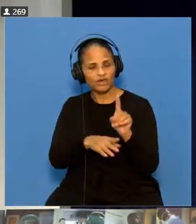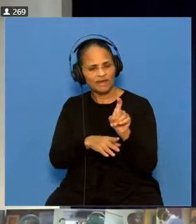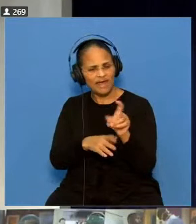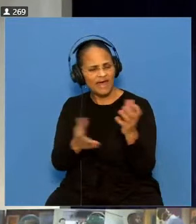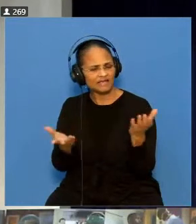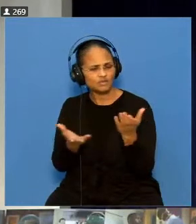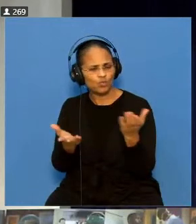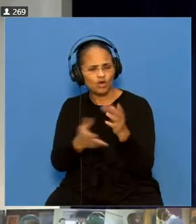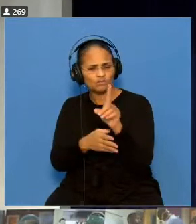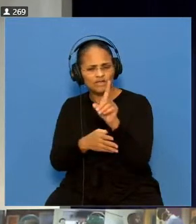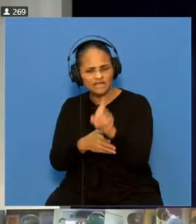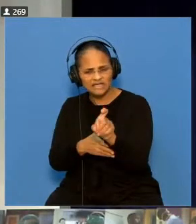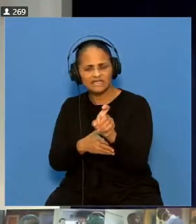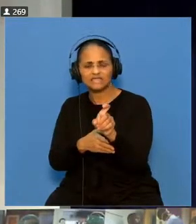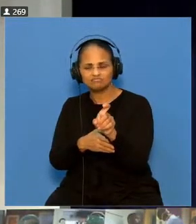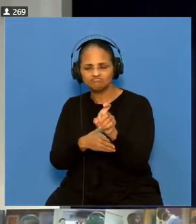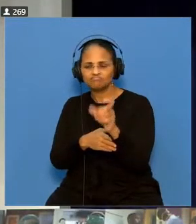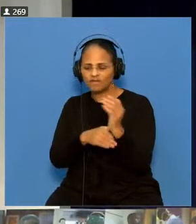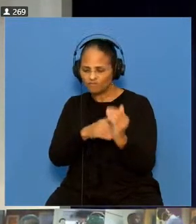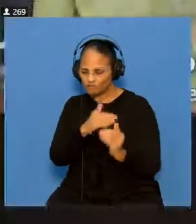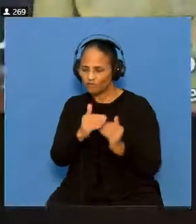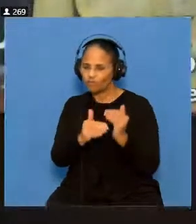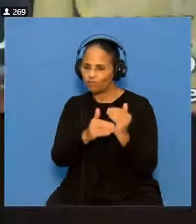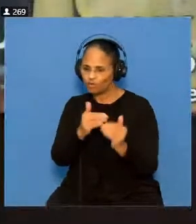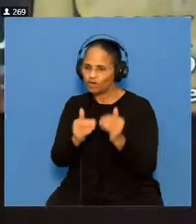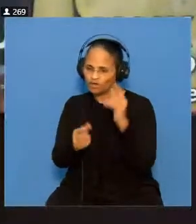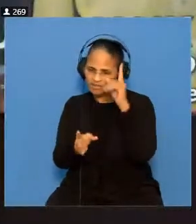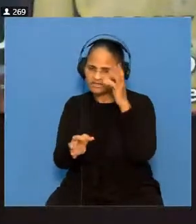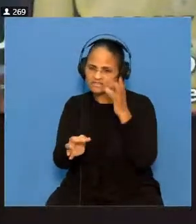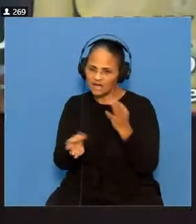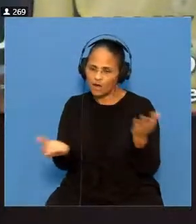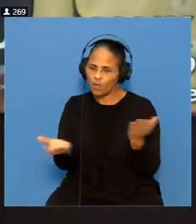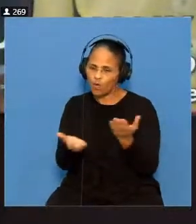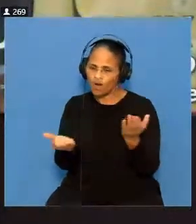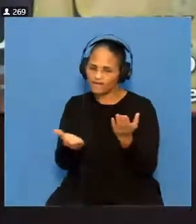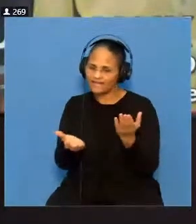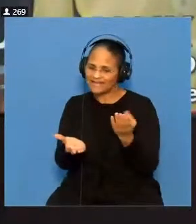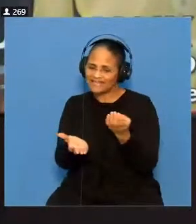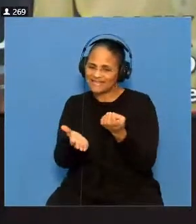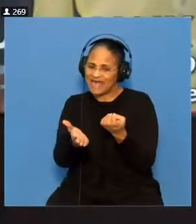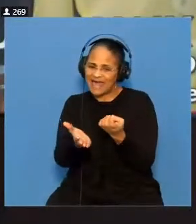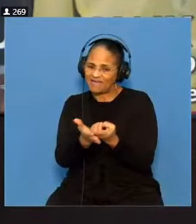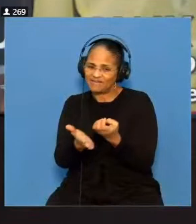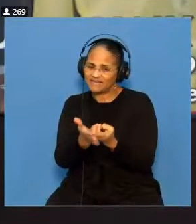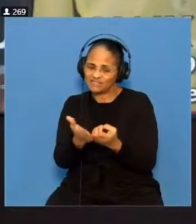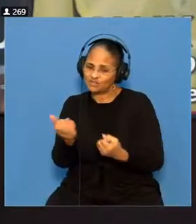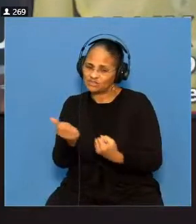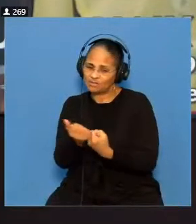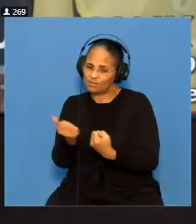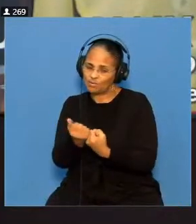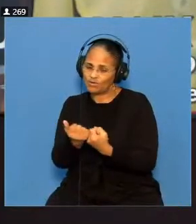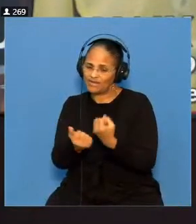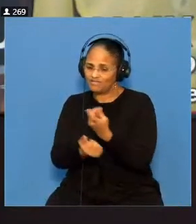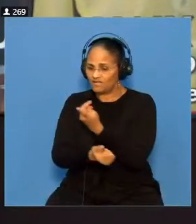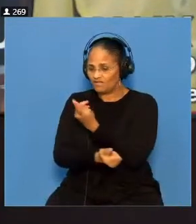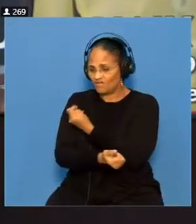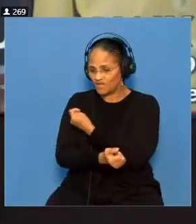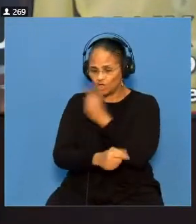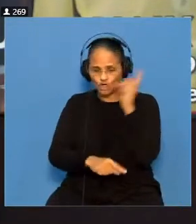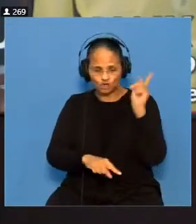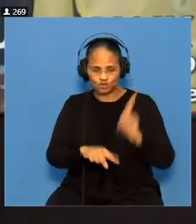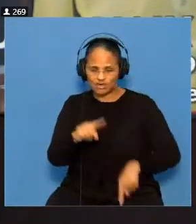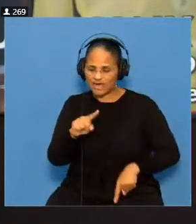ascertain what exactly will be the protocols for persons. At this point, the evidence doesn't support the fact that because you're vaccinated that you cannot